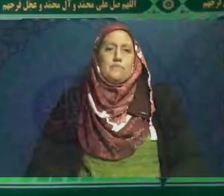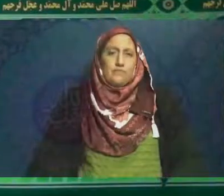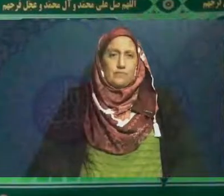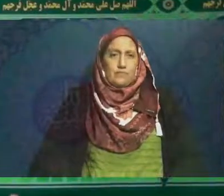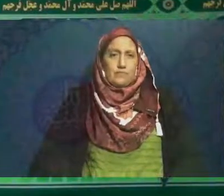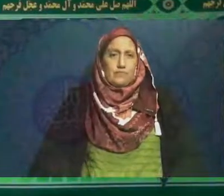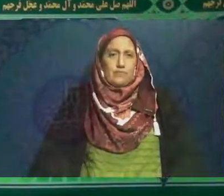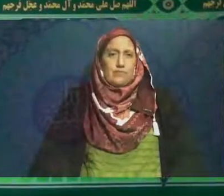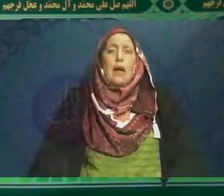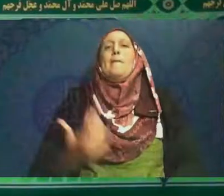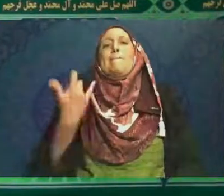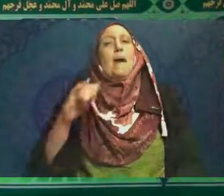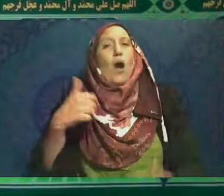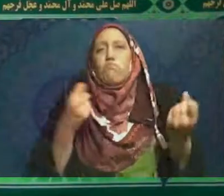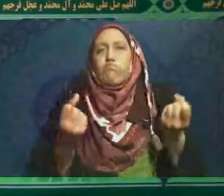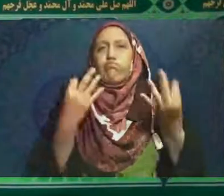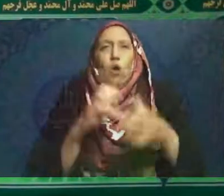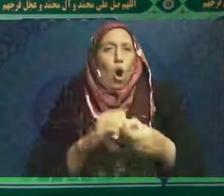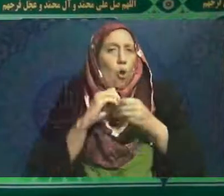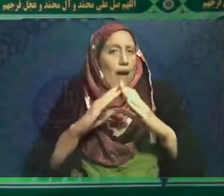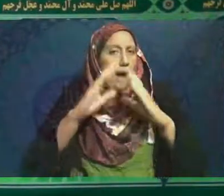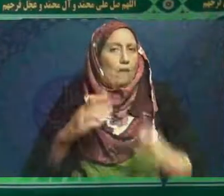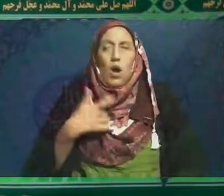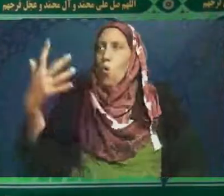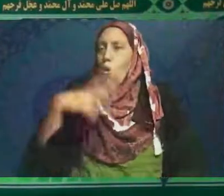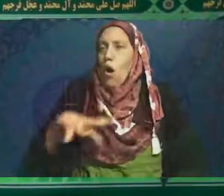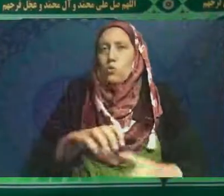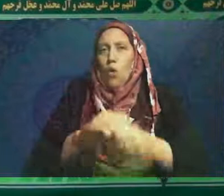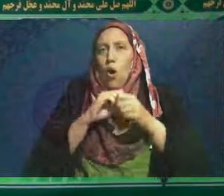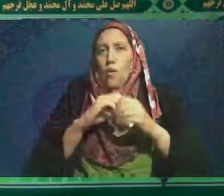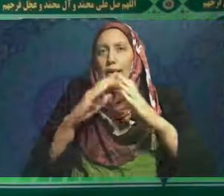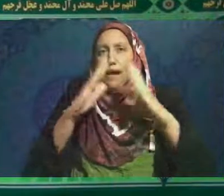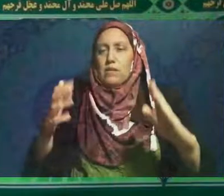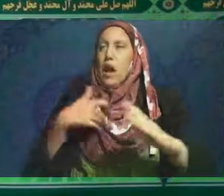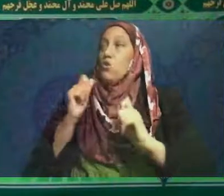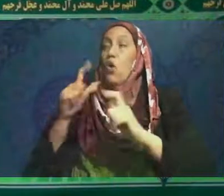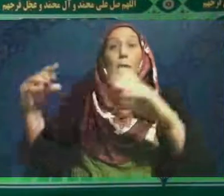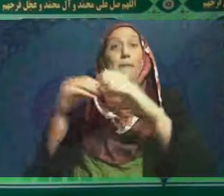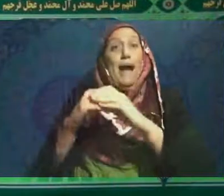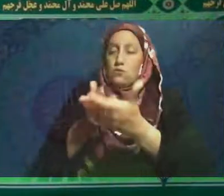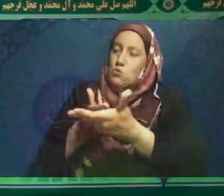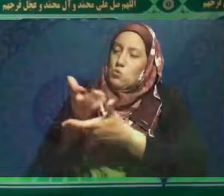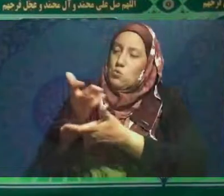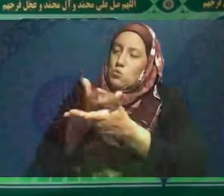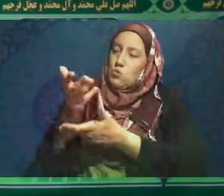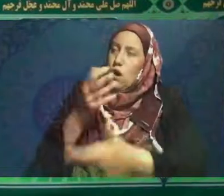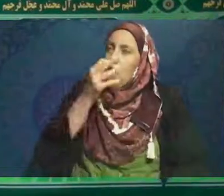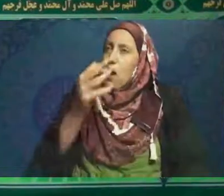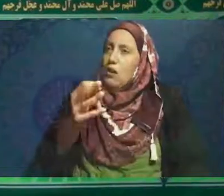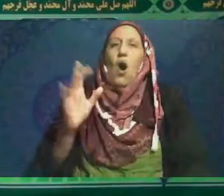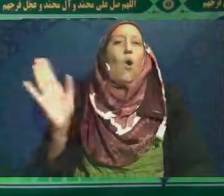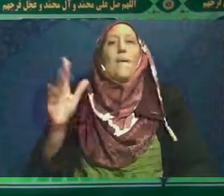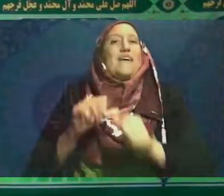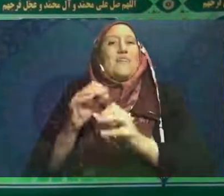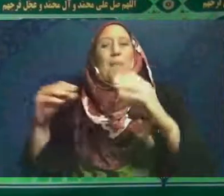bank, speak with my banker, or better example, even a benevolent person who wants to do a good thing for the sake of God.